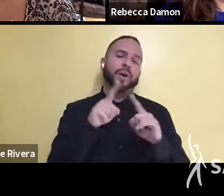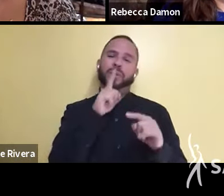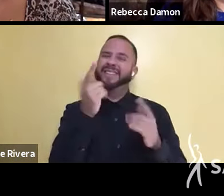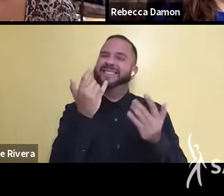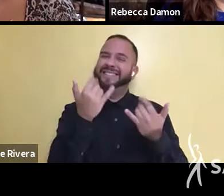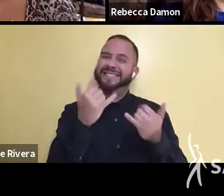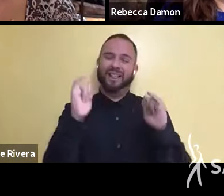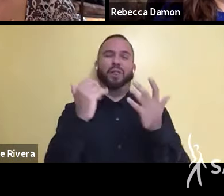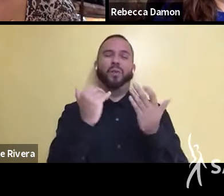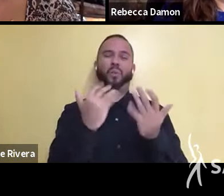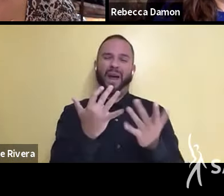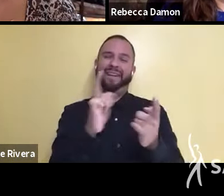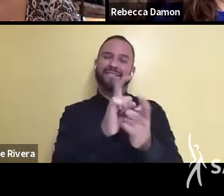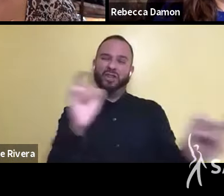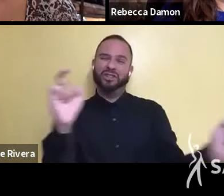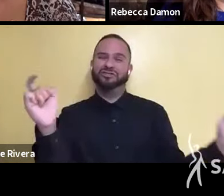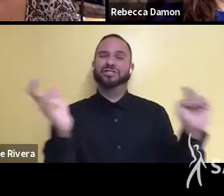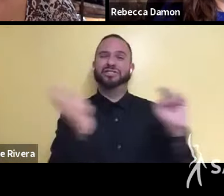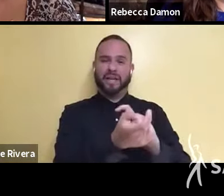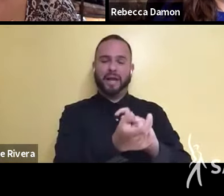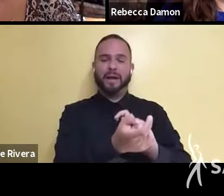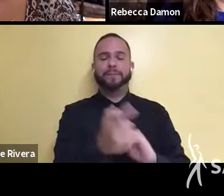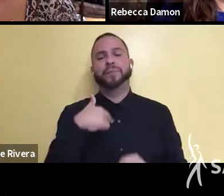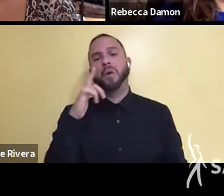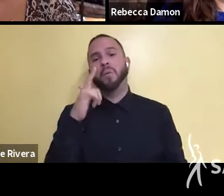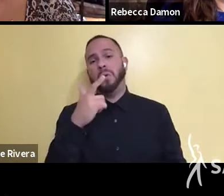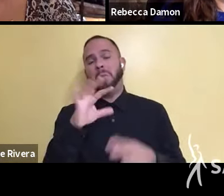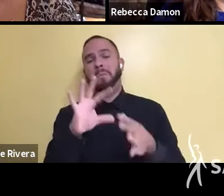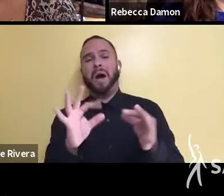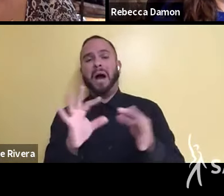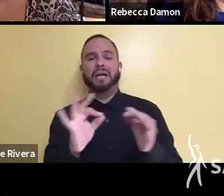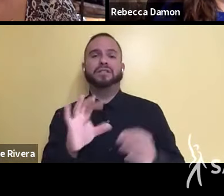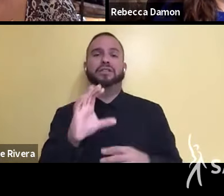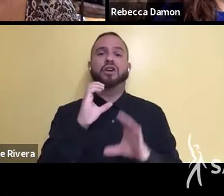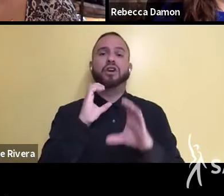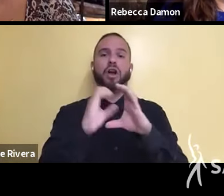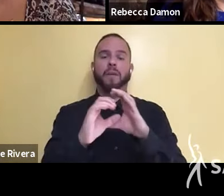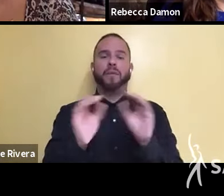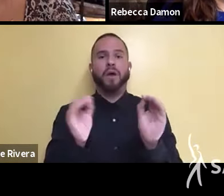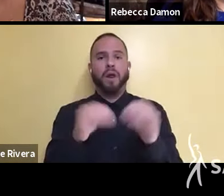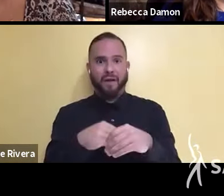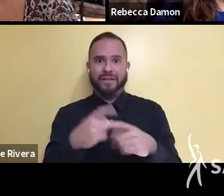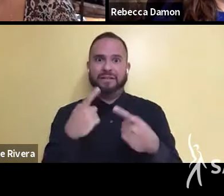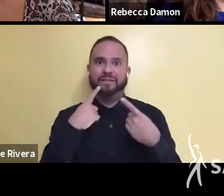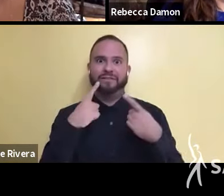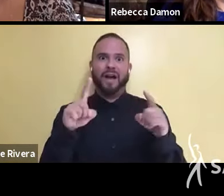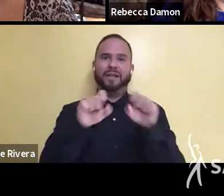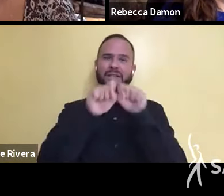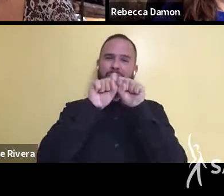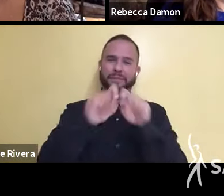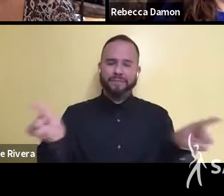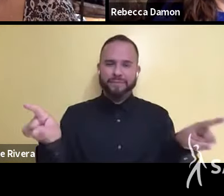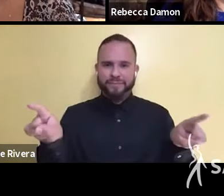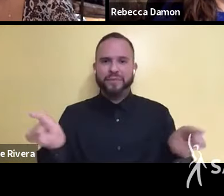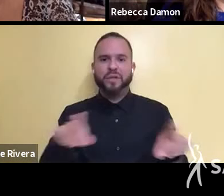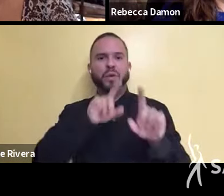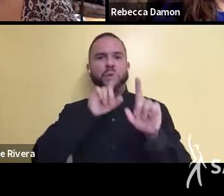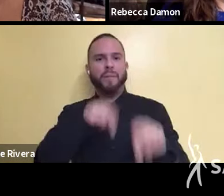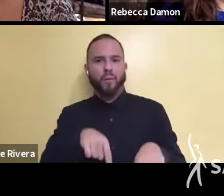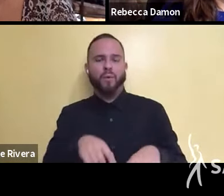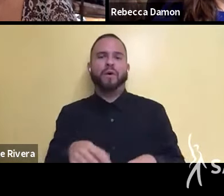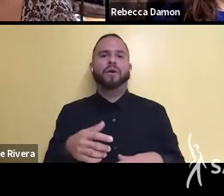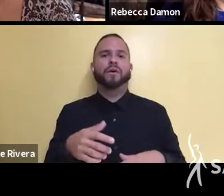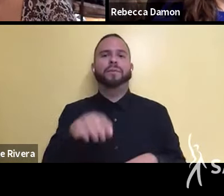I do have to say that earlier this summer, the Copyright Office released a long-awaited report on the efficacy of the